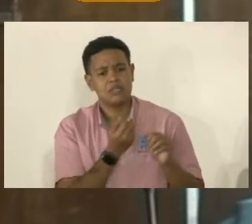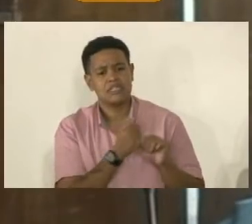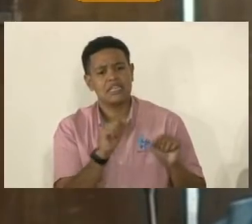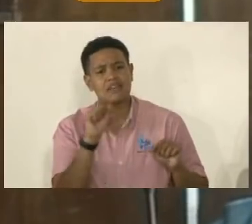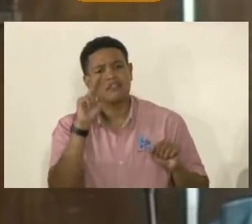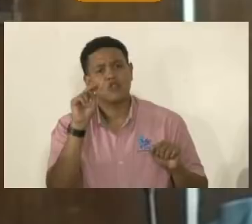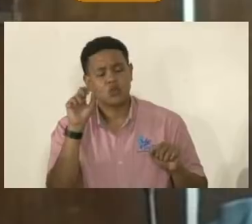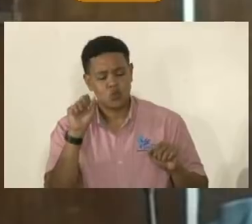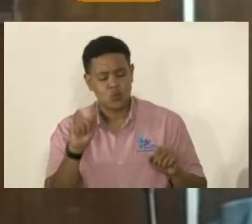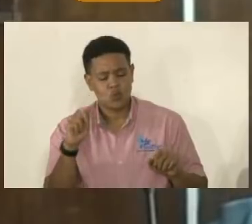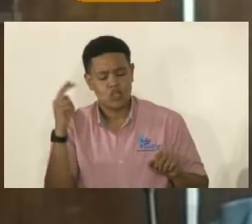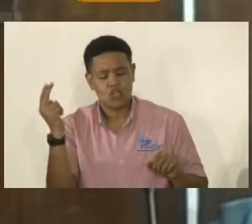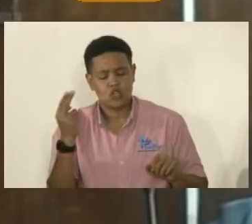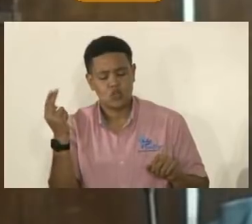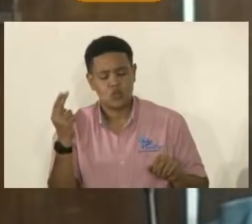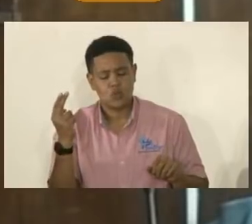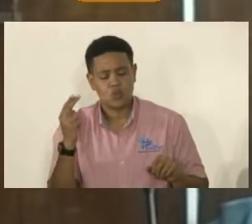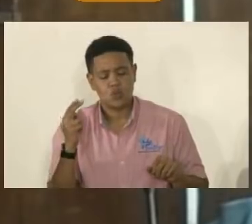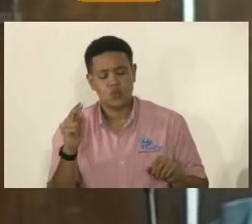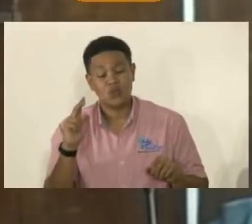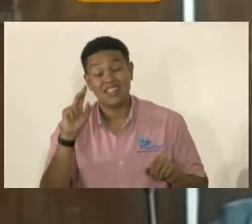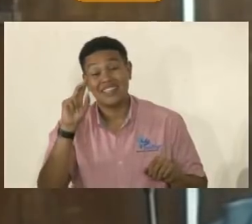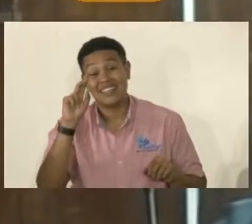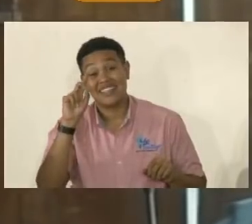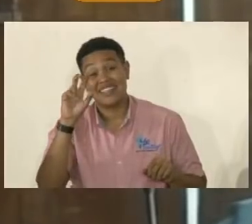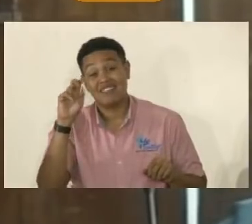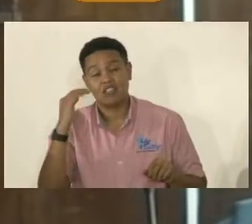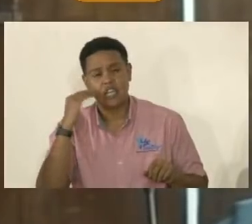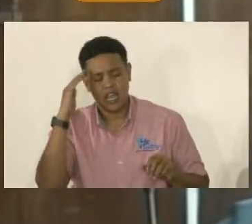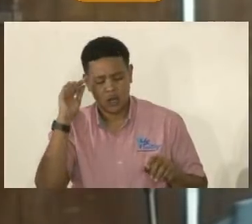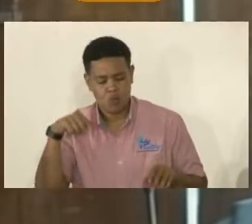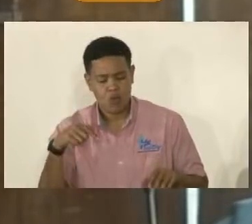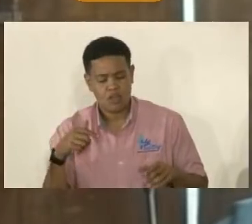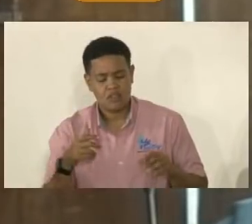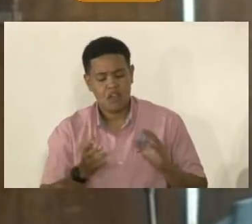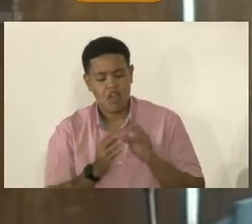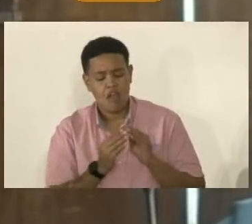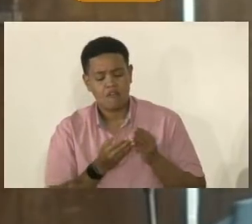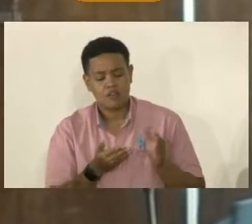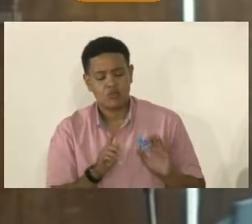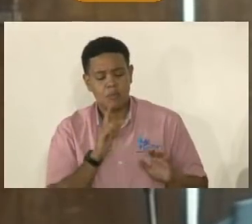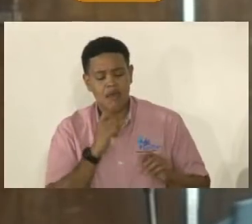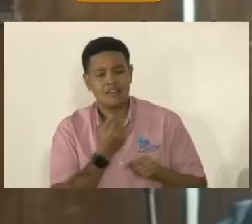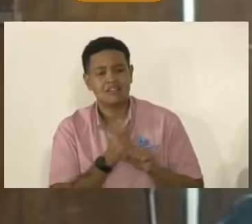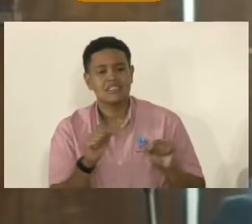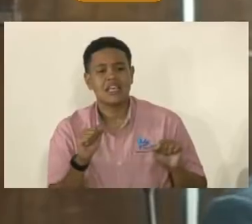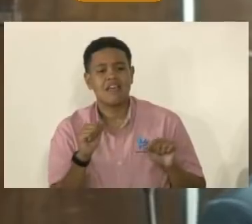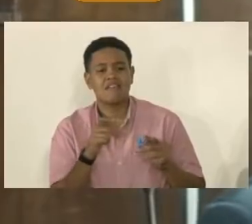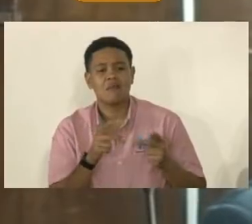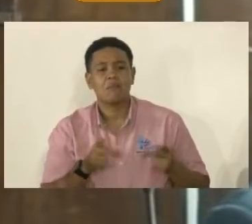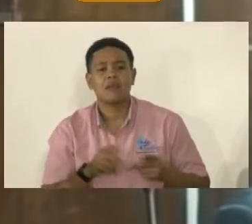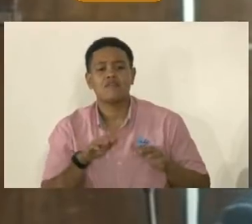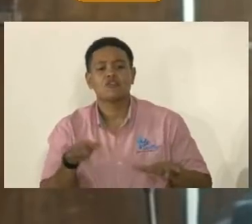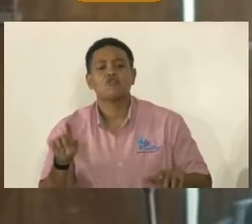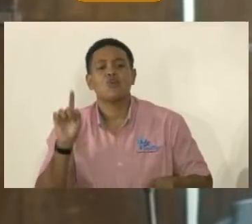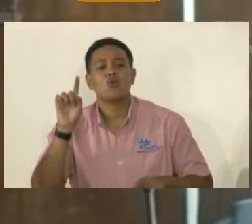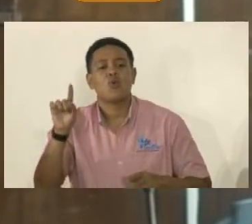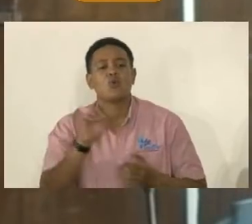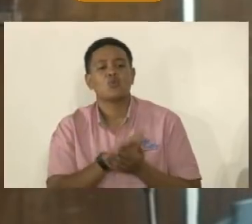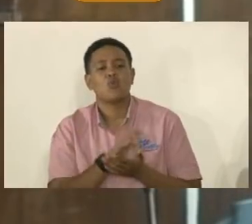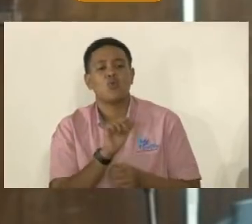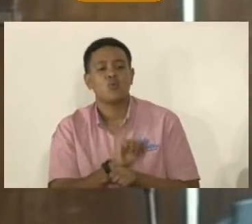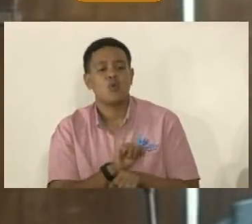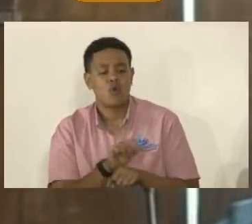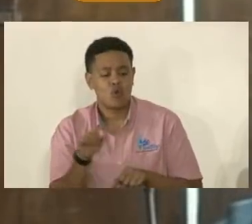Unit used the divisional headquarters conference room as a safe space for children to come and do schoolwork. Those children